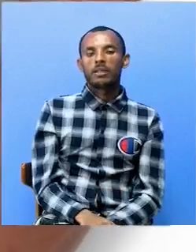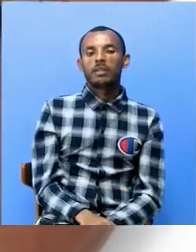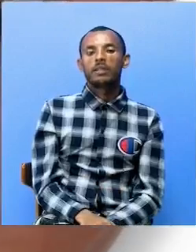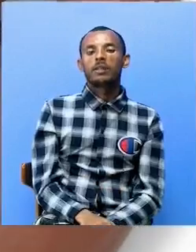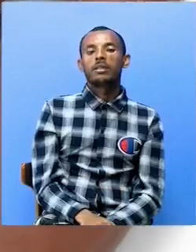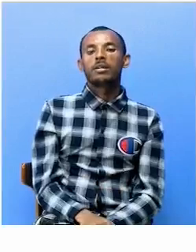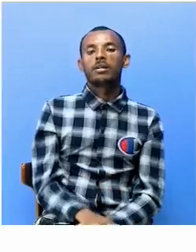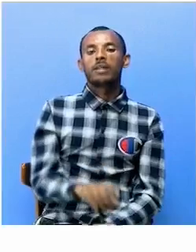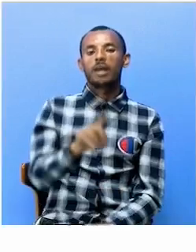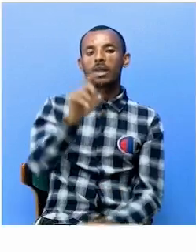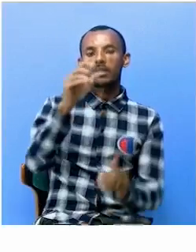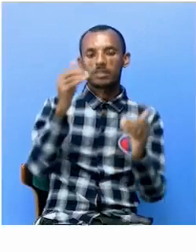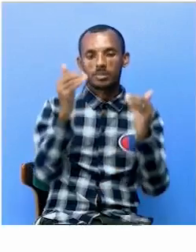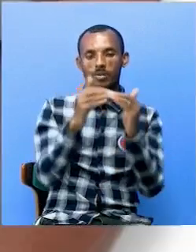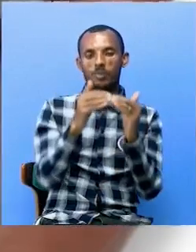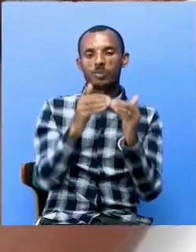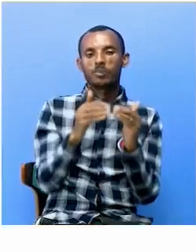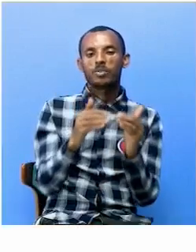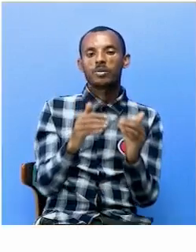take x is equals to